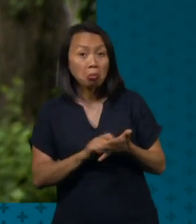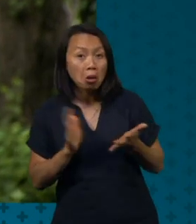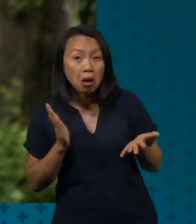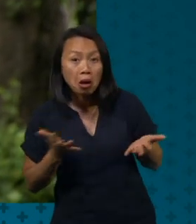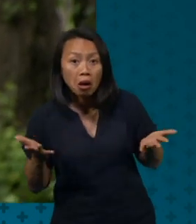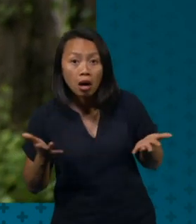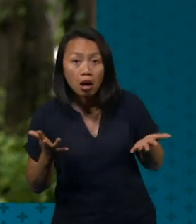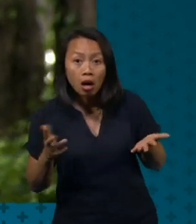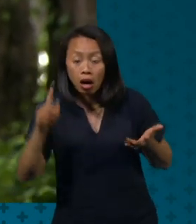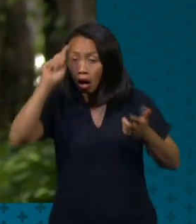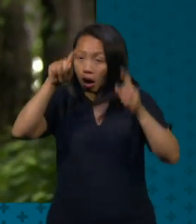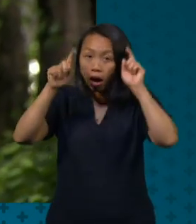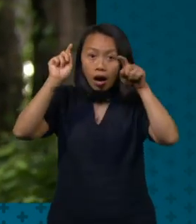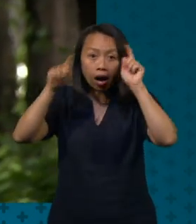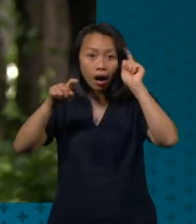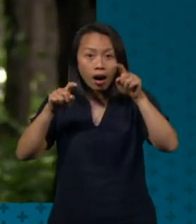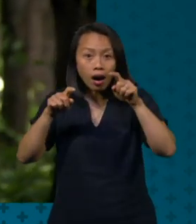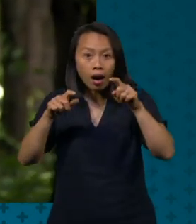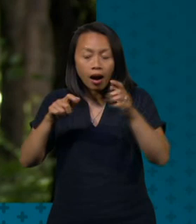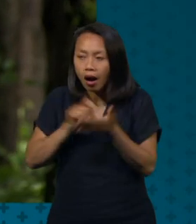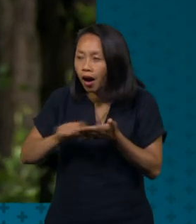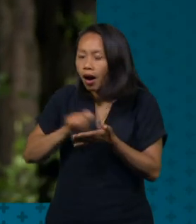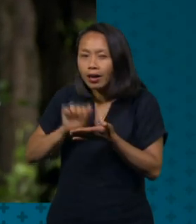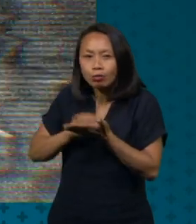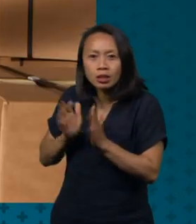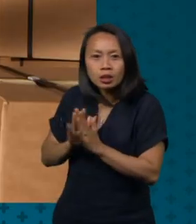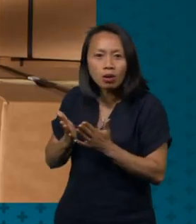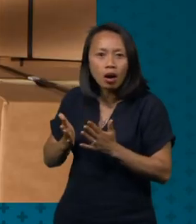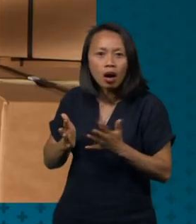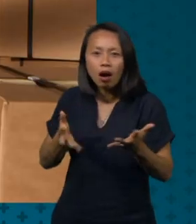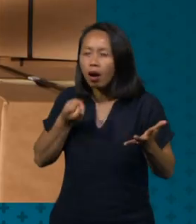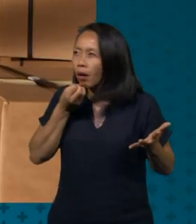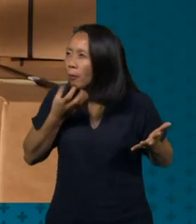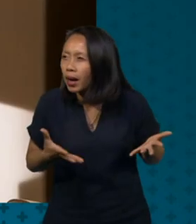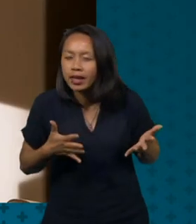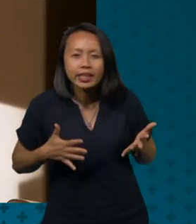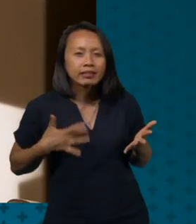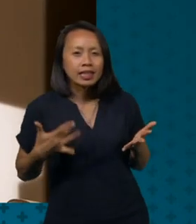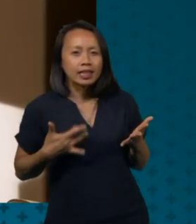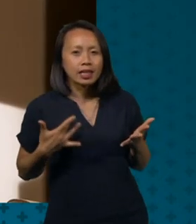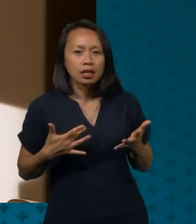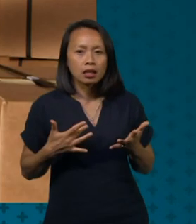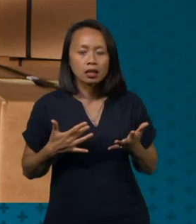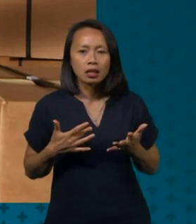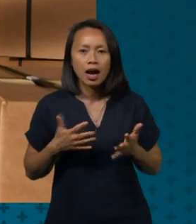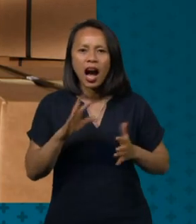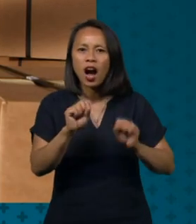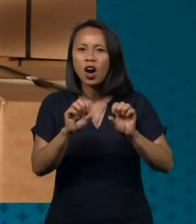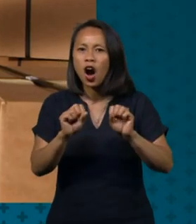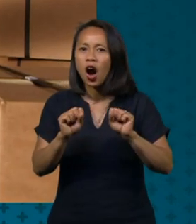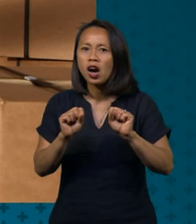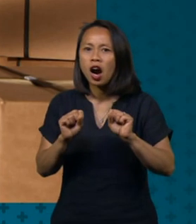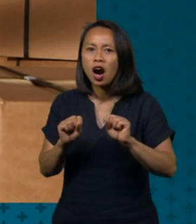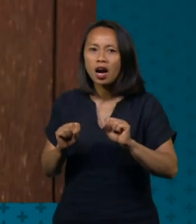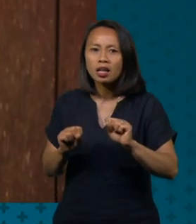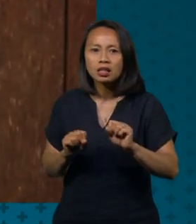there in print in a book is a pretty amazing feeling. Hang on! That's not to say it hasn't got me in trouble from time